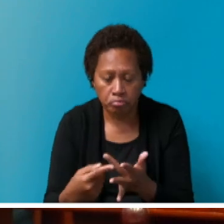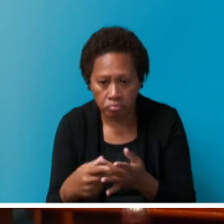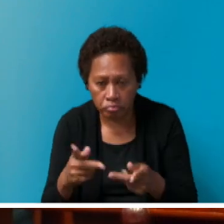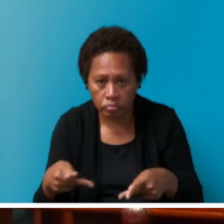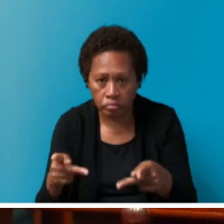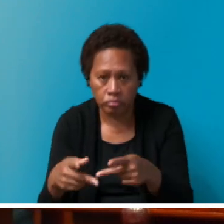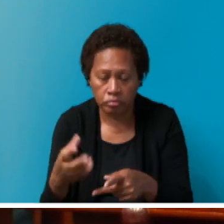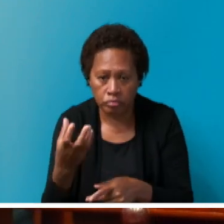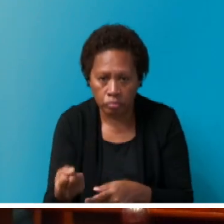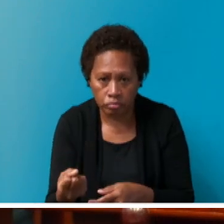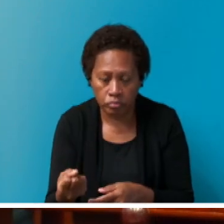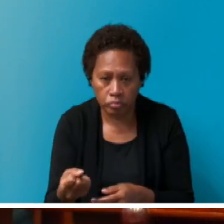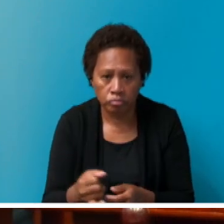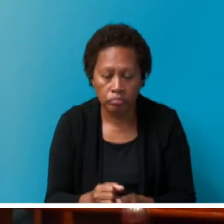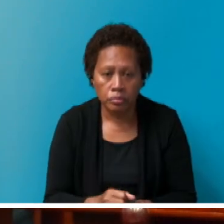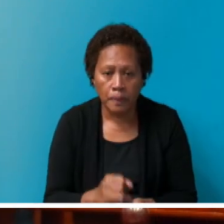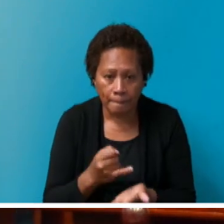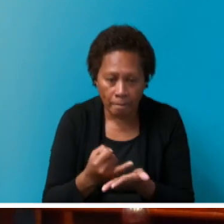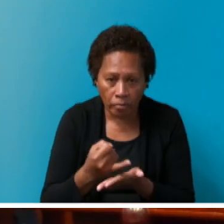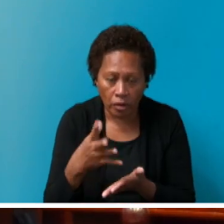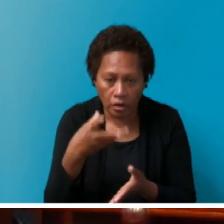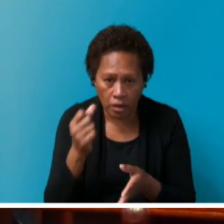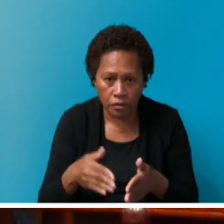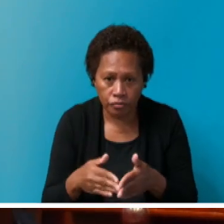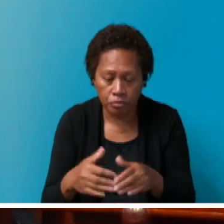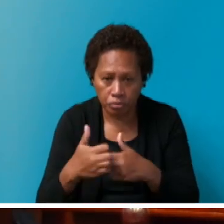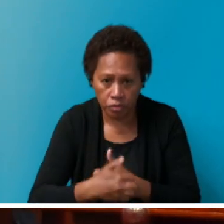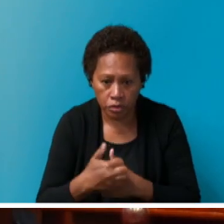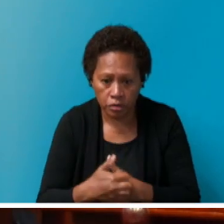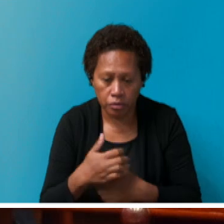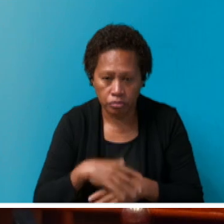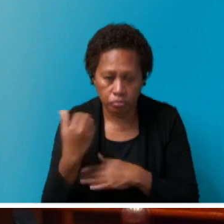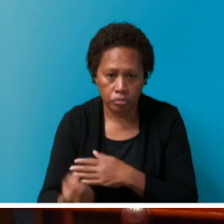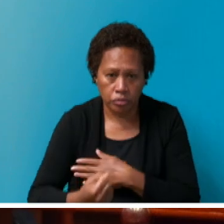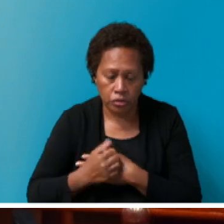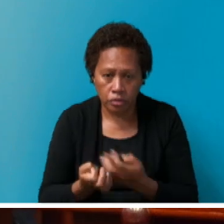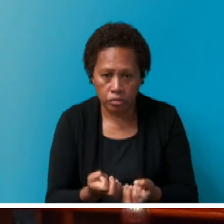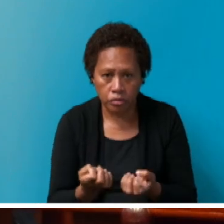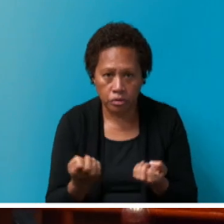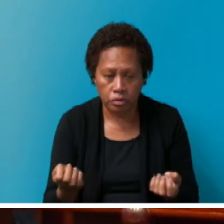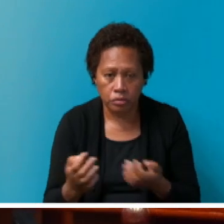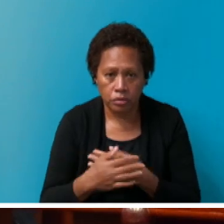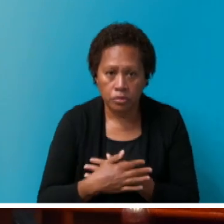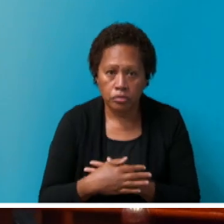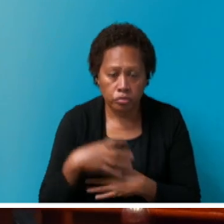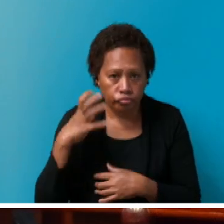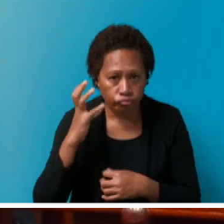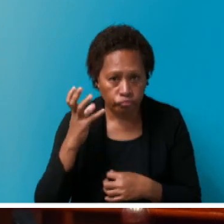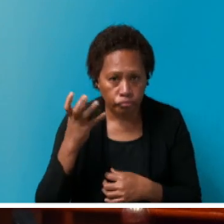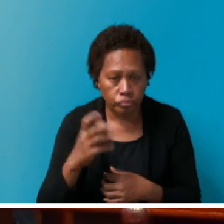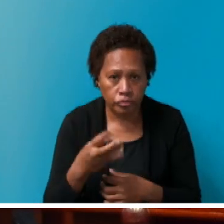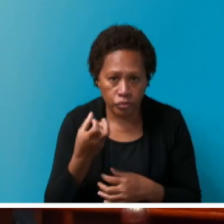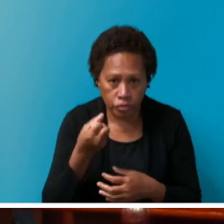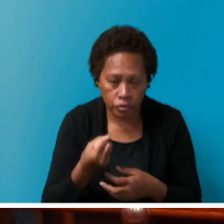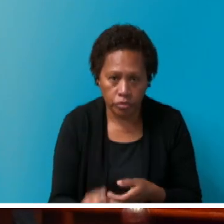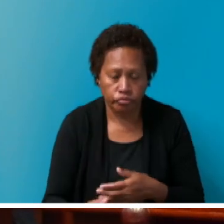are subject to survey: ship machinery, life-saving equipment, firefighting equipment, radio, navigation